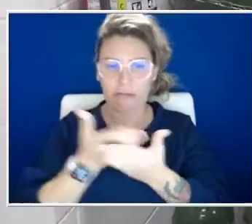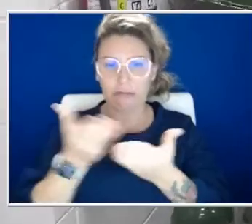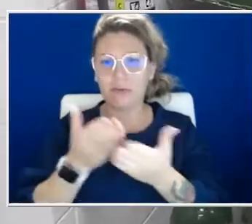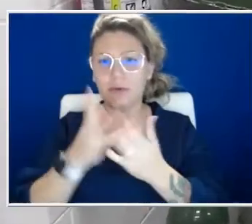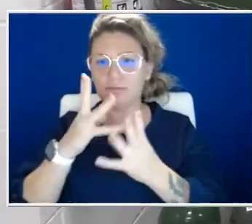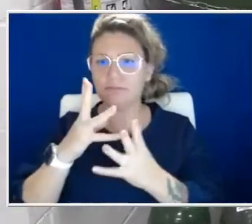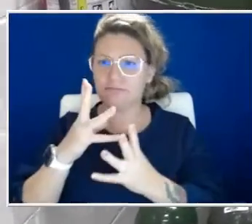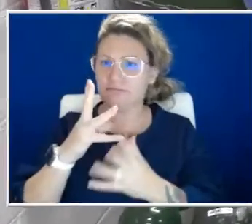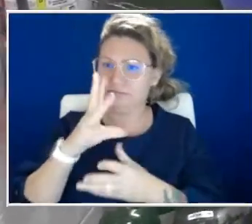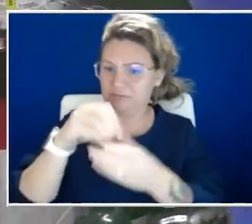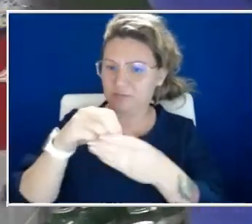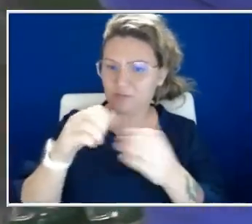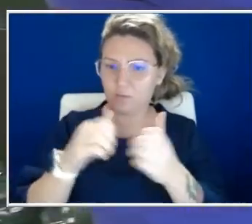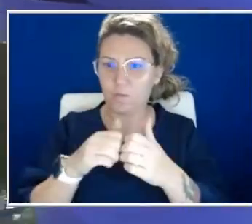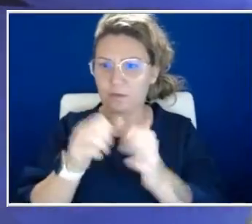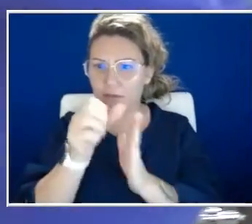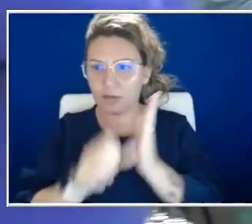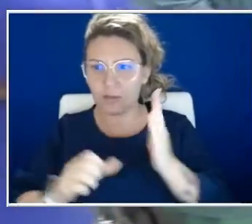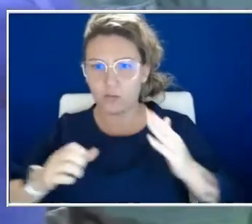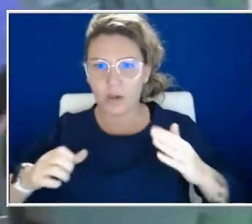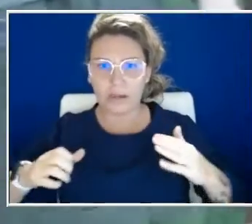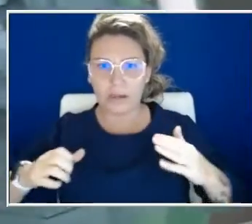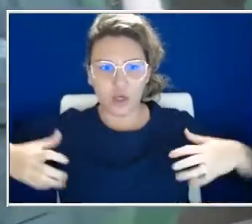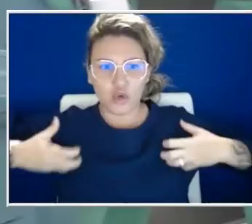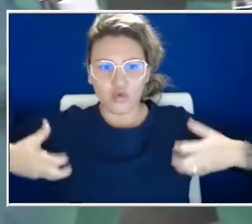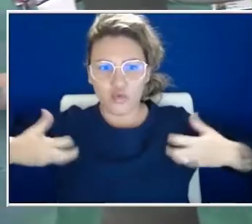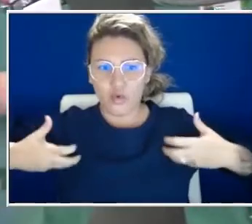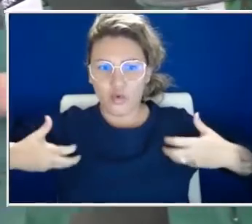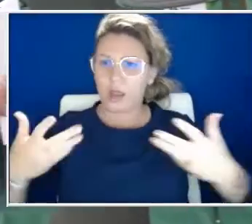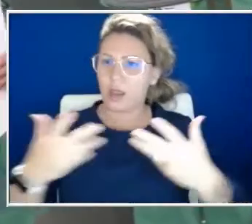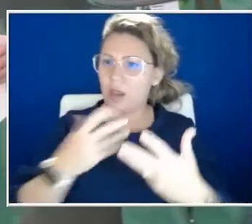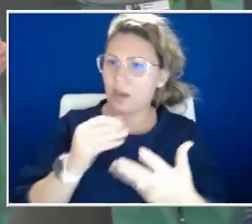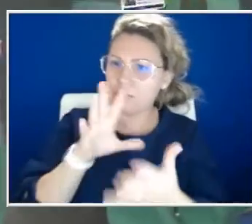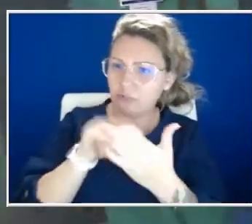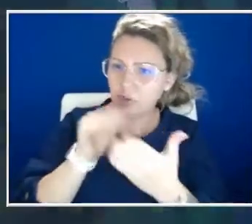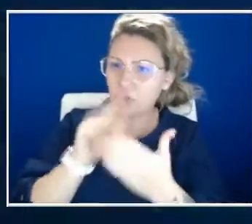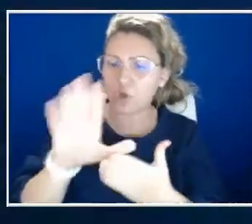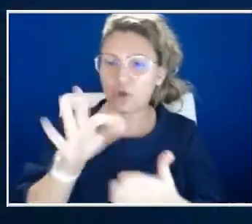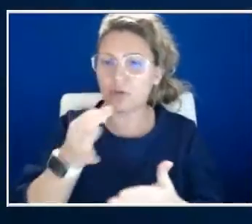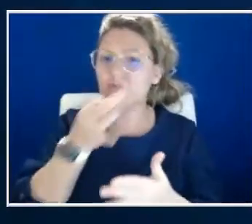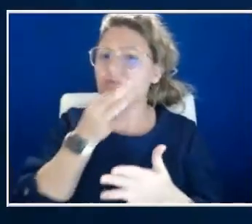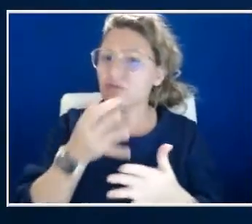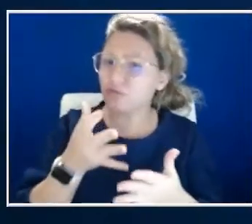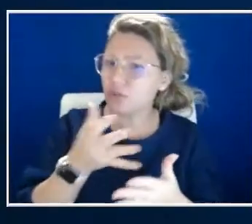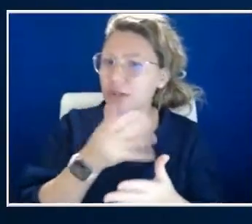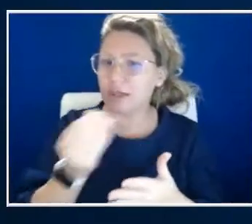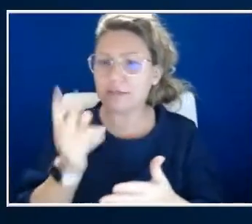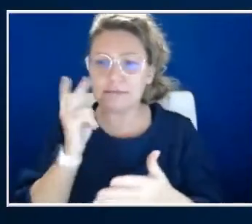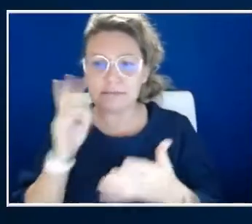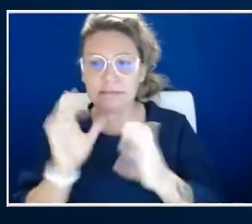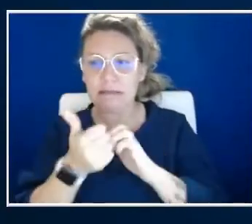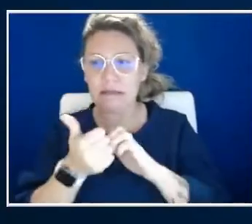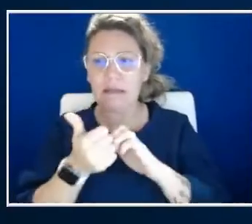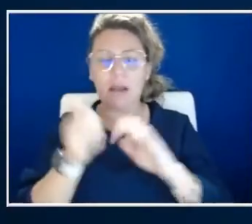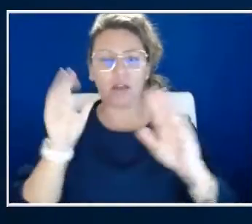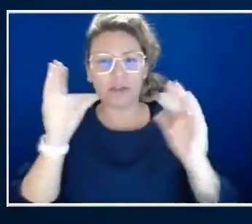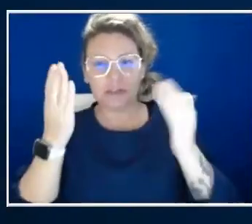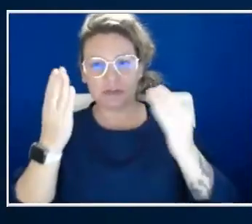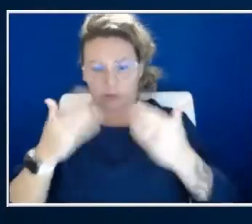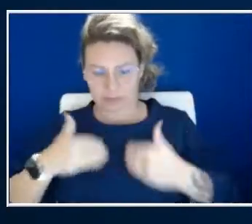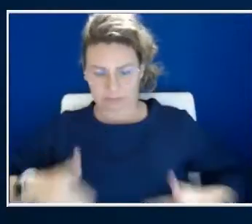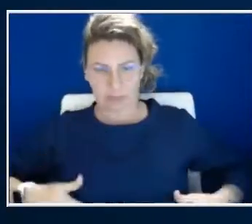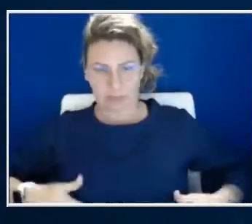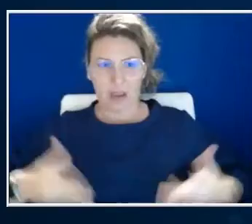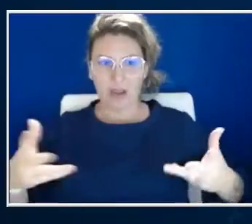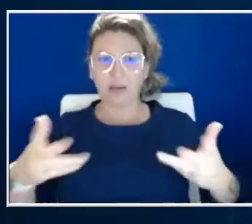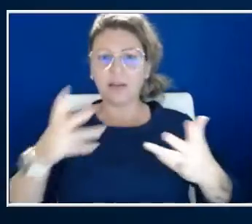and operating on a gorilla, but just learning from her expertise and seeing how similar the anatomy was to humans, all of that was just,